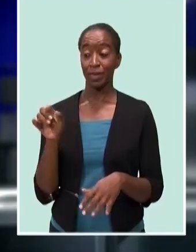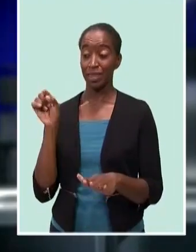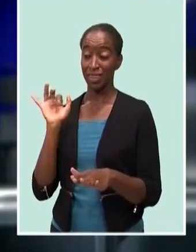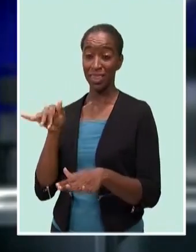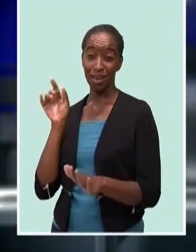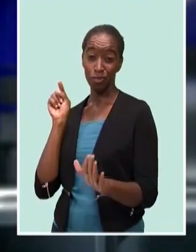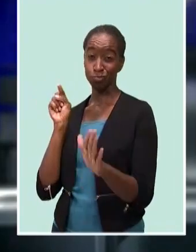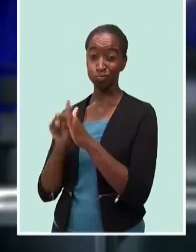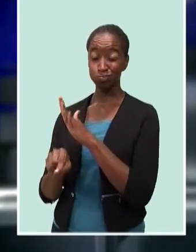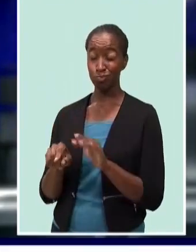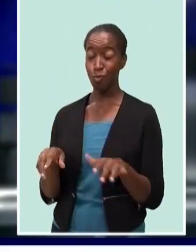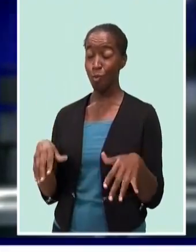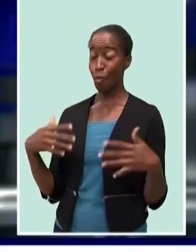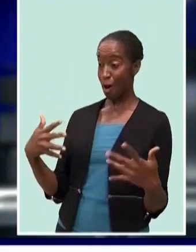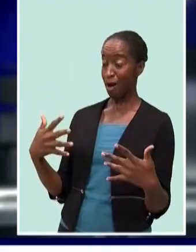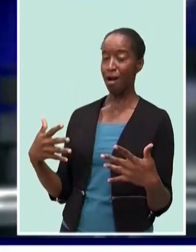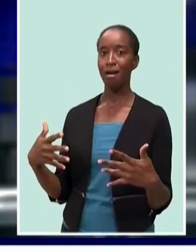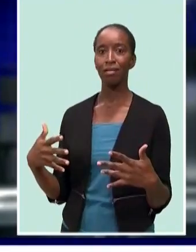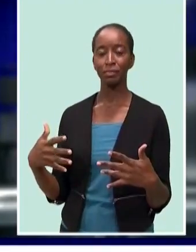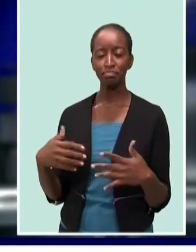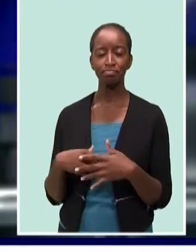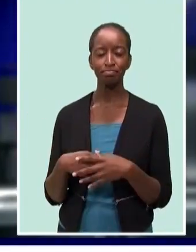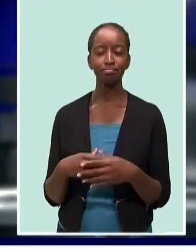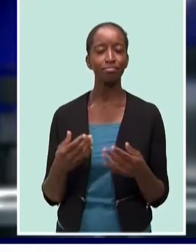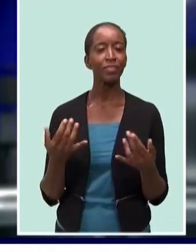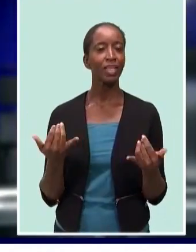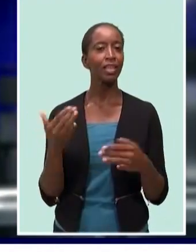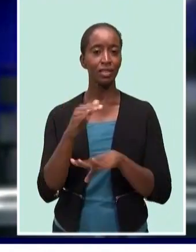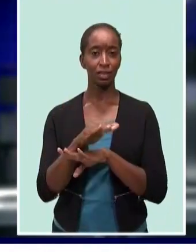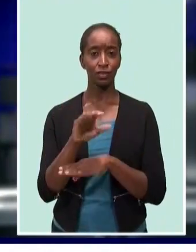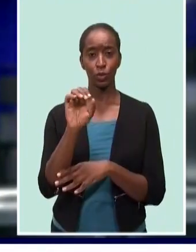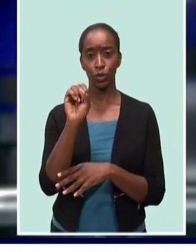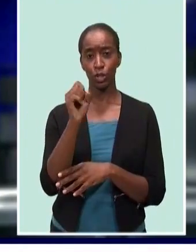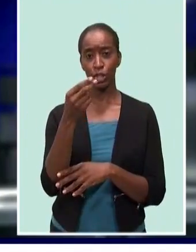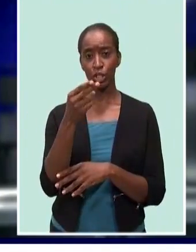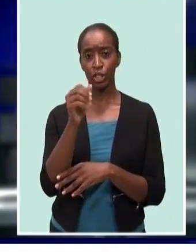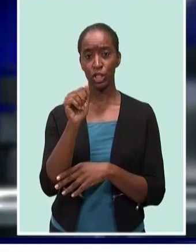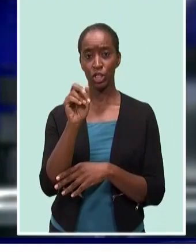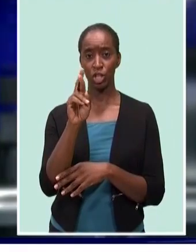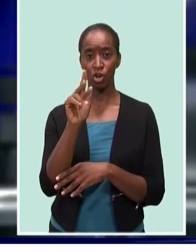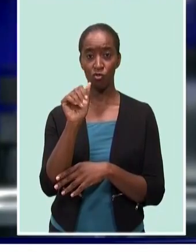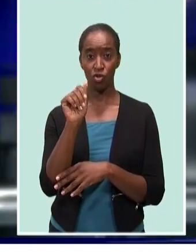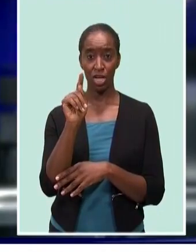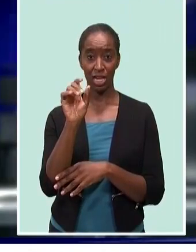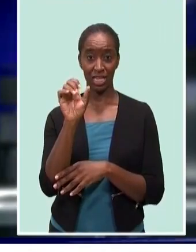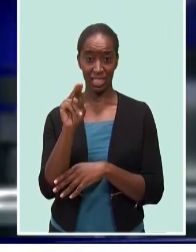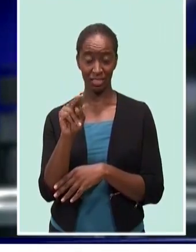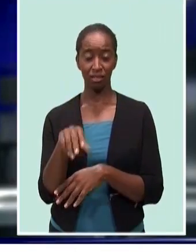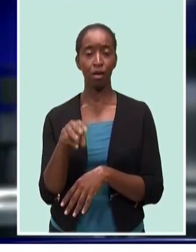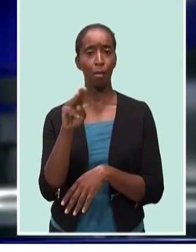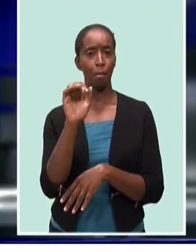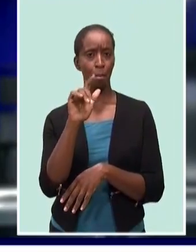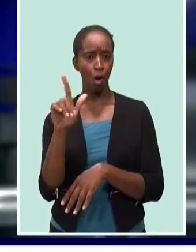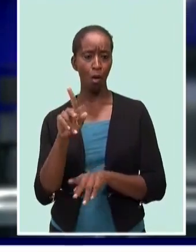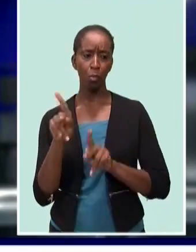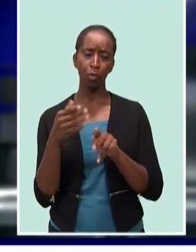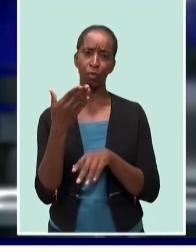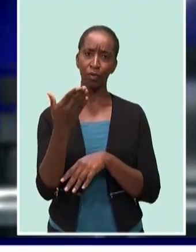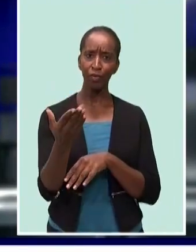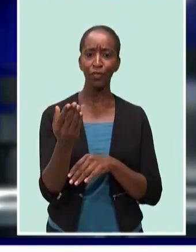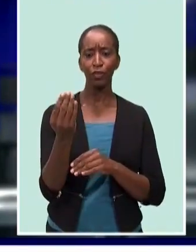the best way to describe the events at Sheraton Mall this afternoon. The lunchtime crowd was in the food court going about their business as usual